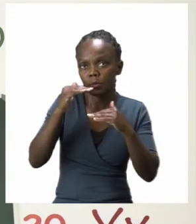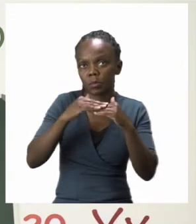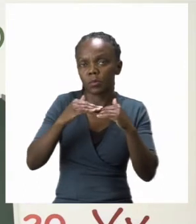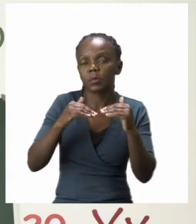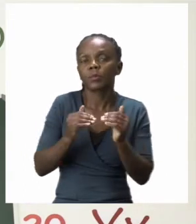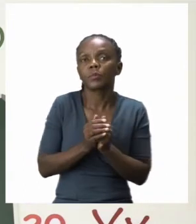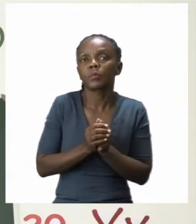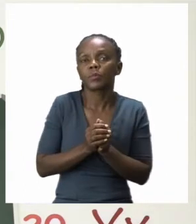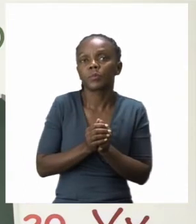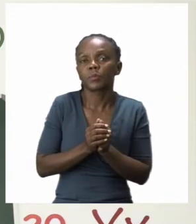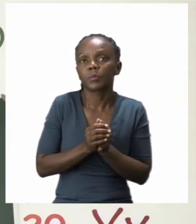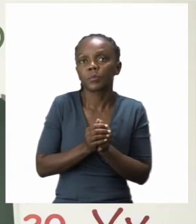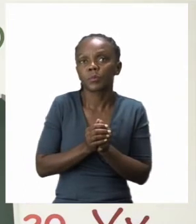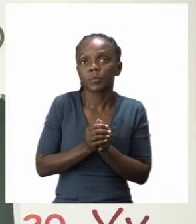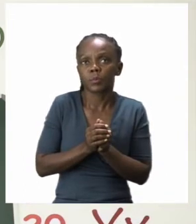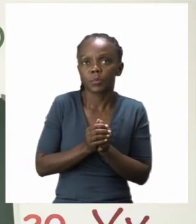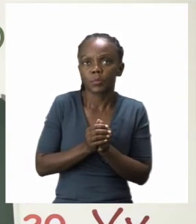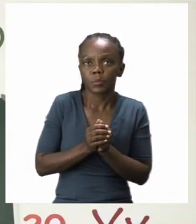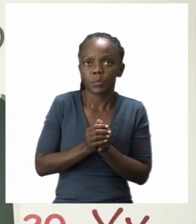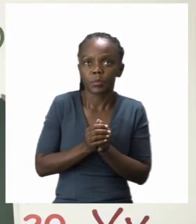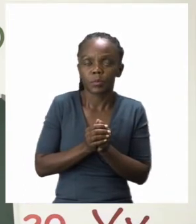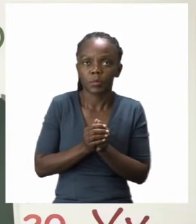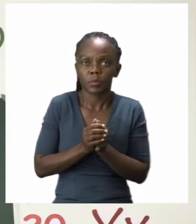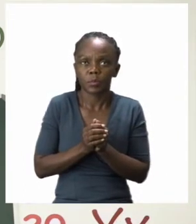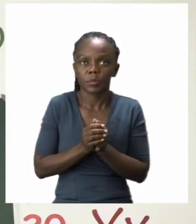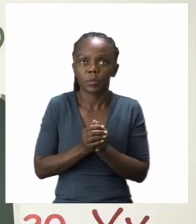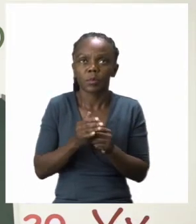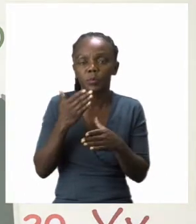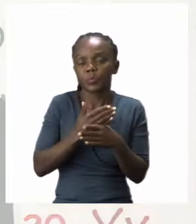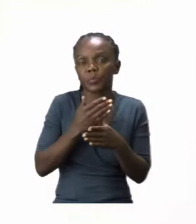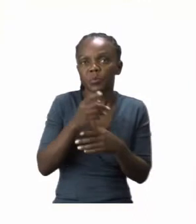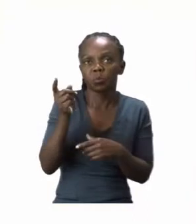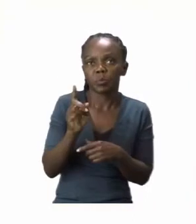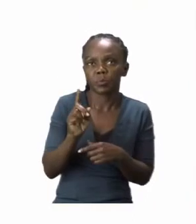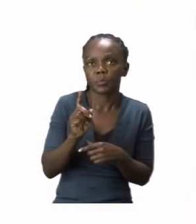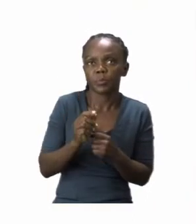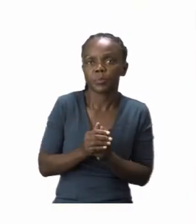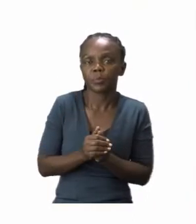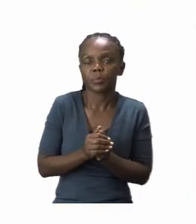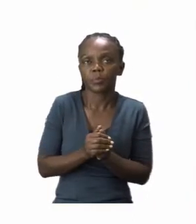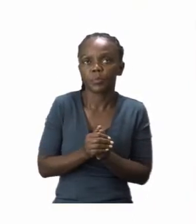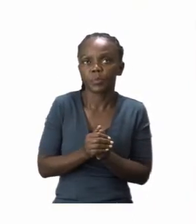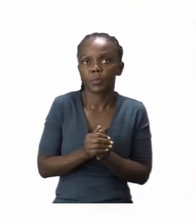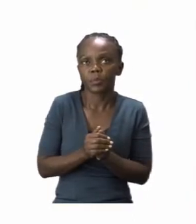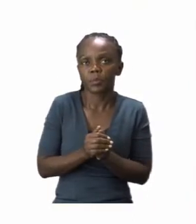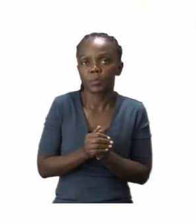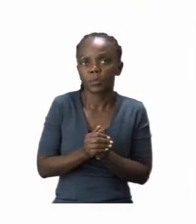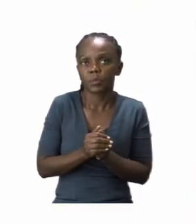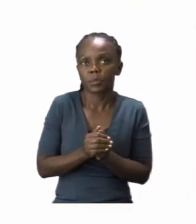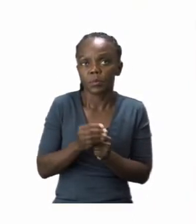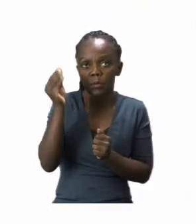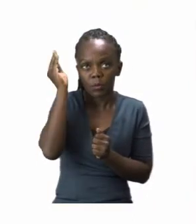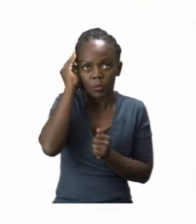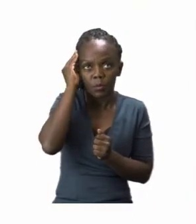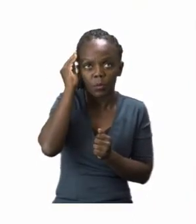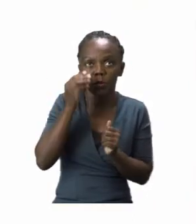So now let's take a look at what our exercise wants us to do. Now that we know the meaning of the words, we need